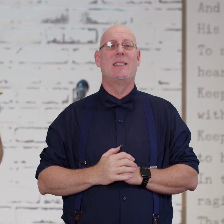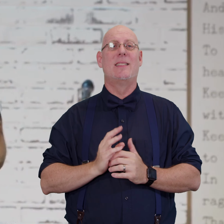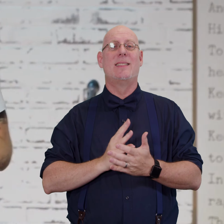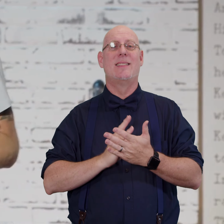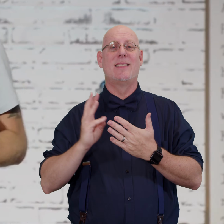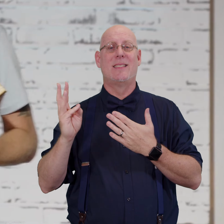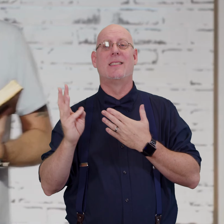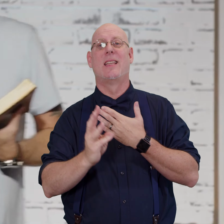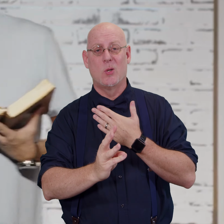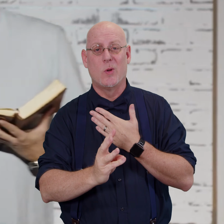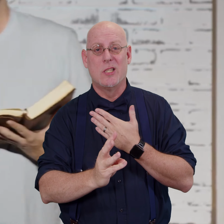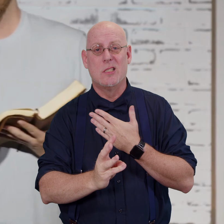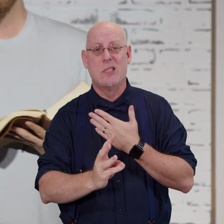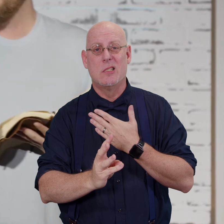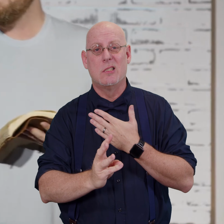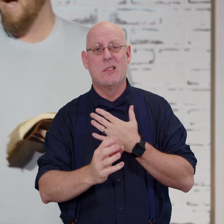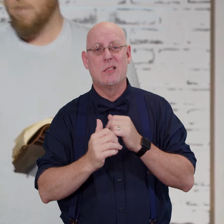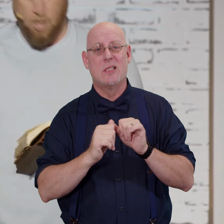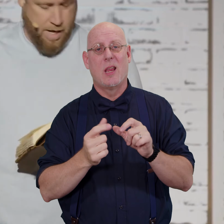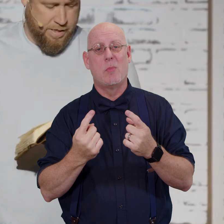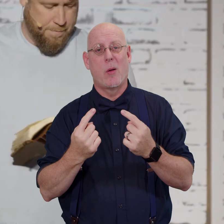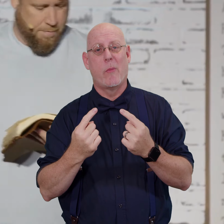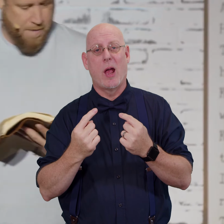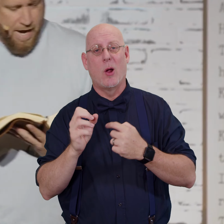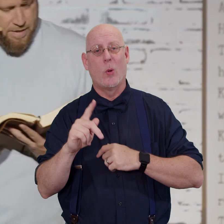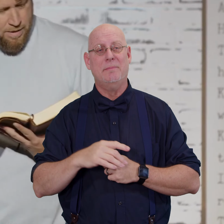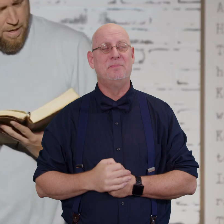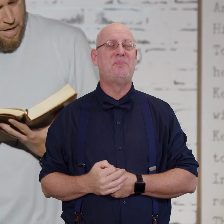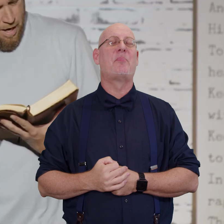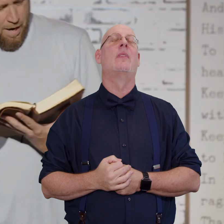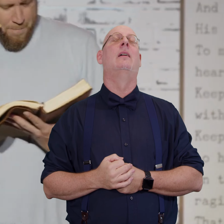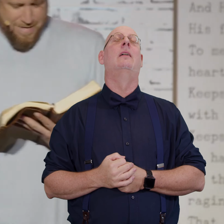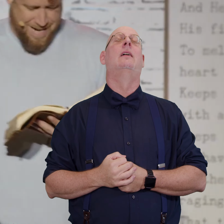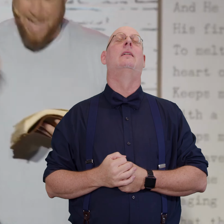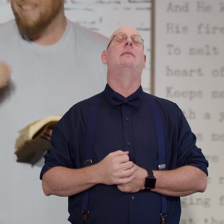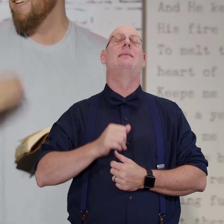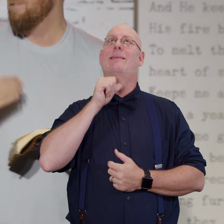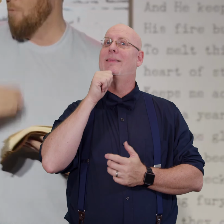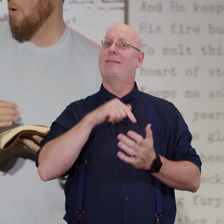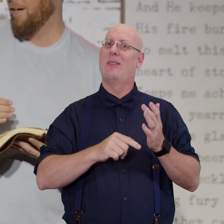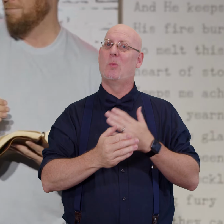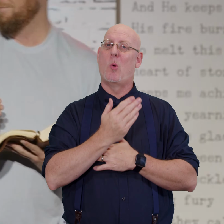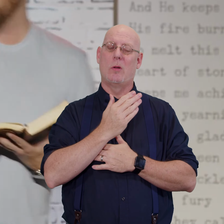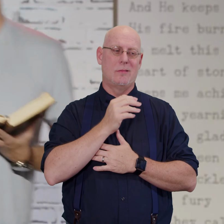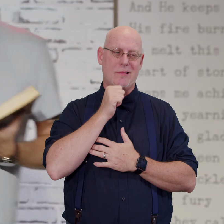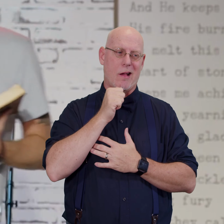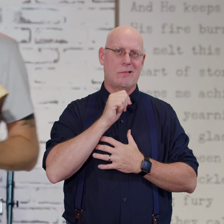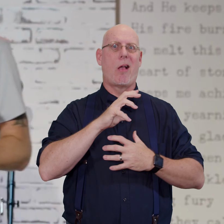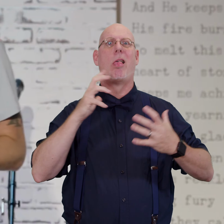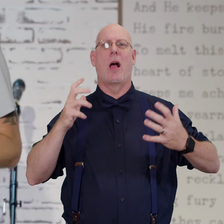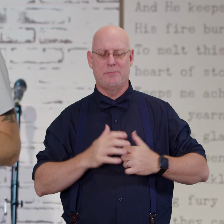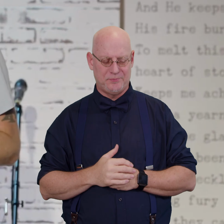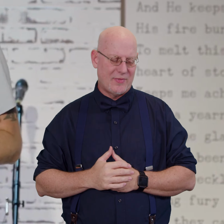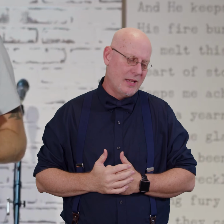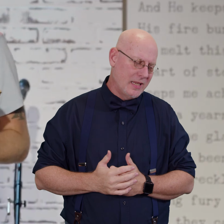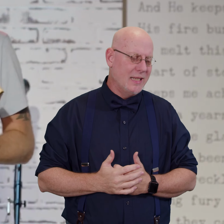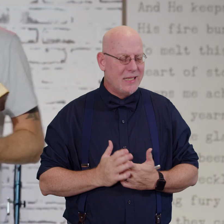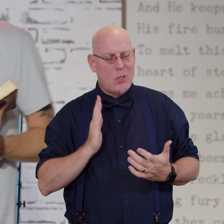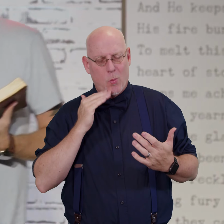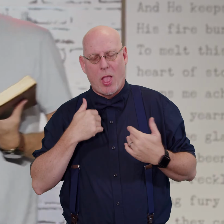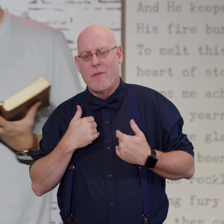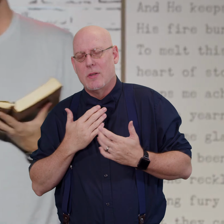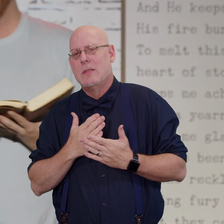about 6 weeks. So just keep coming back, all right? Keep coming back. But not this morning, not too much. We will get